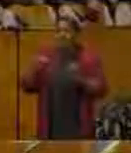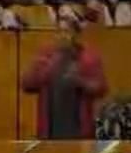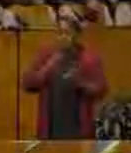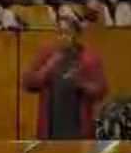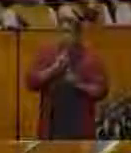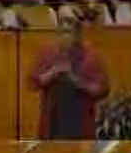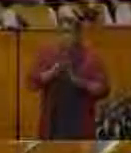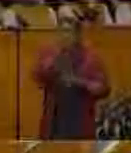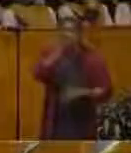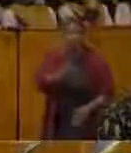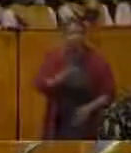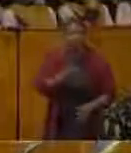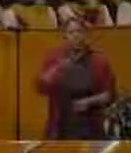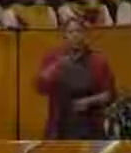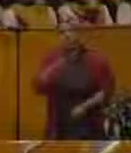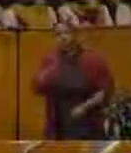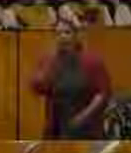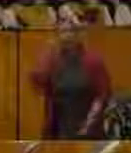you are